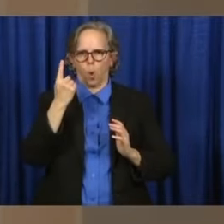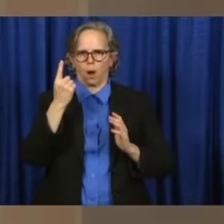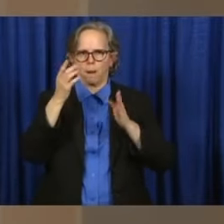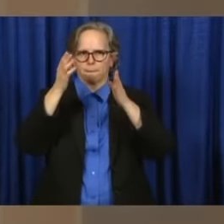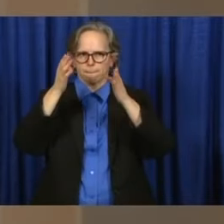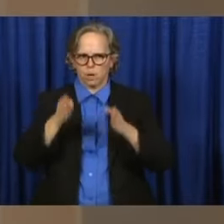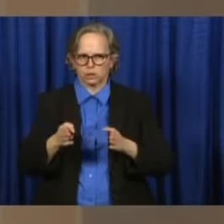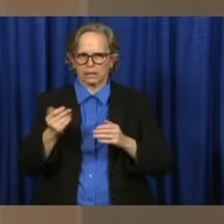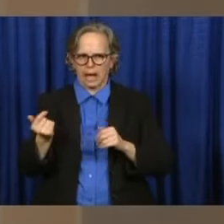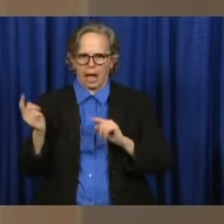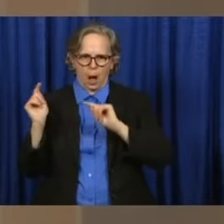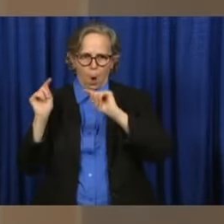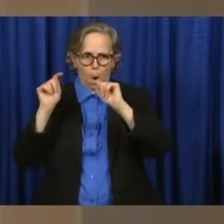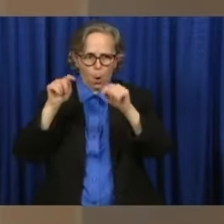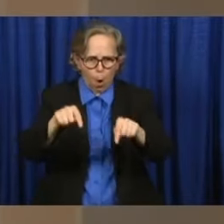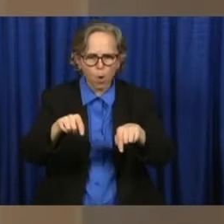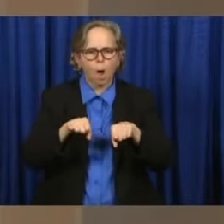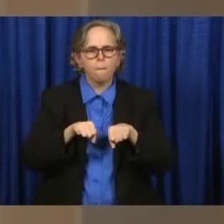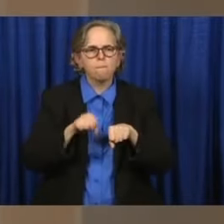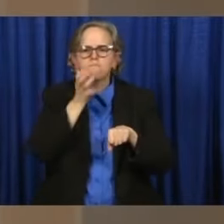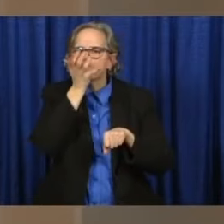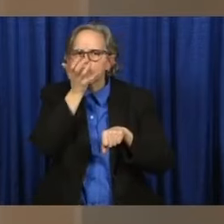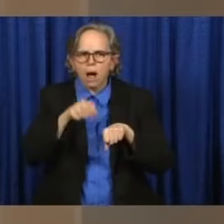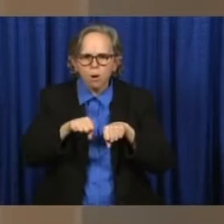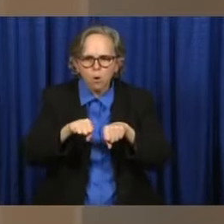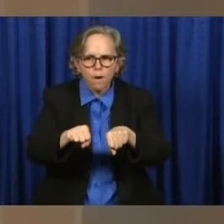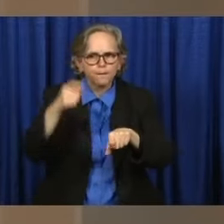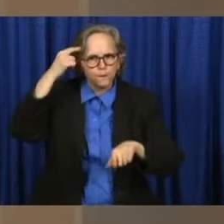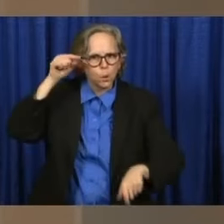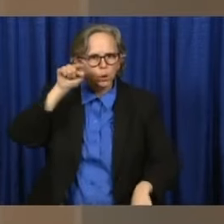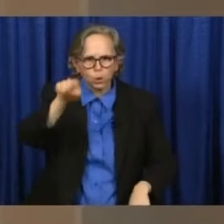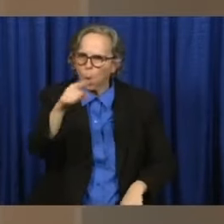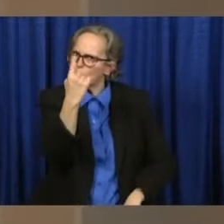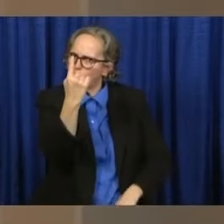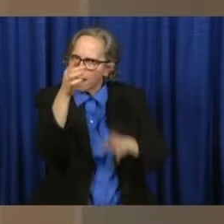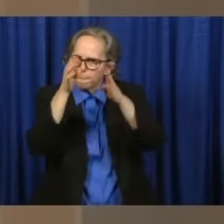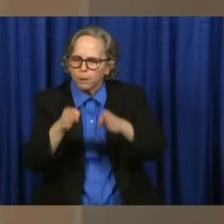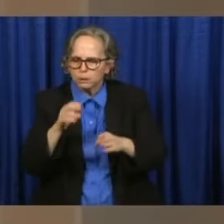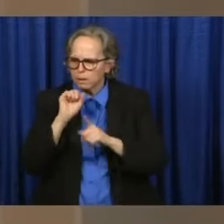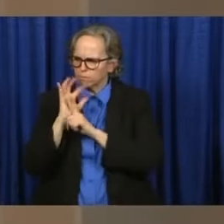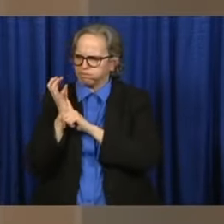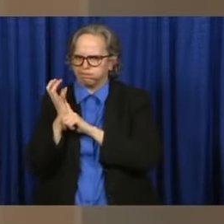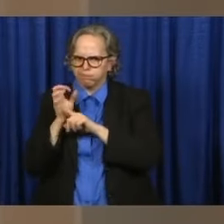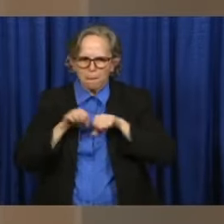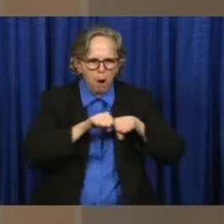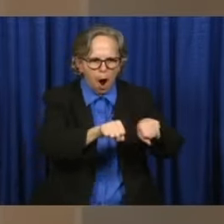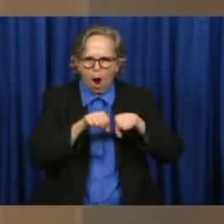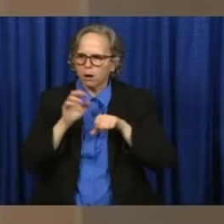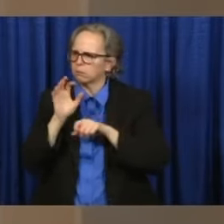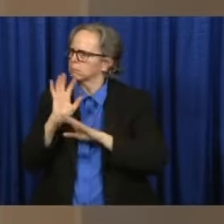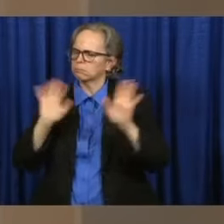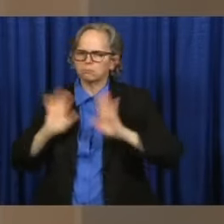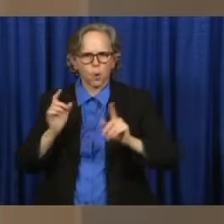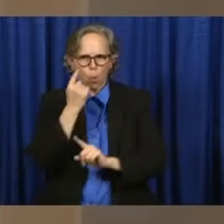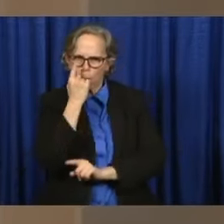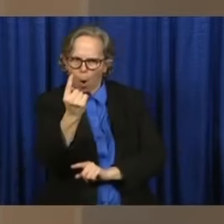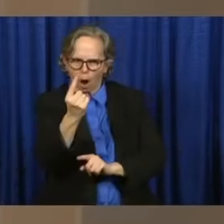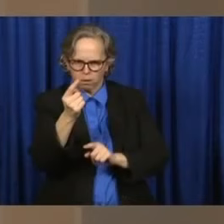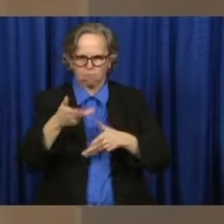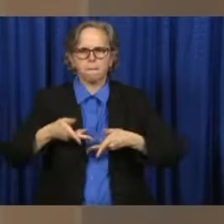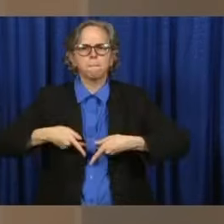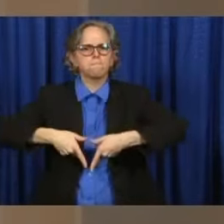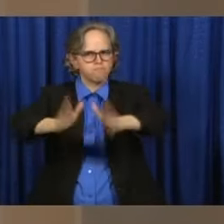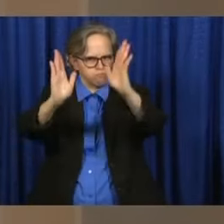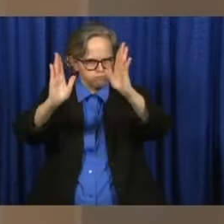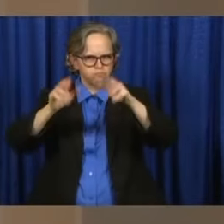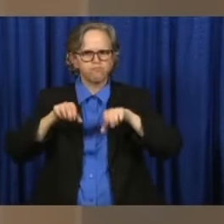perform those kind of tasks for you, that they would be covered under that. An important point,